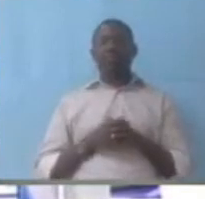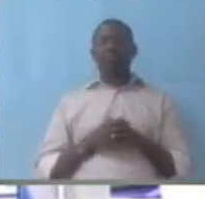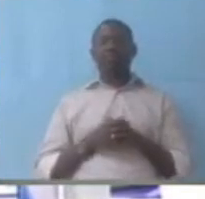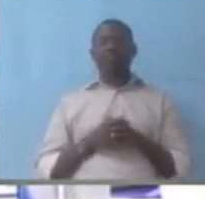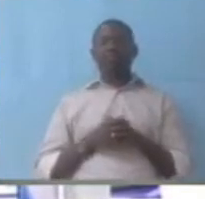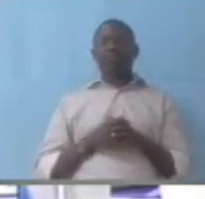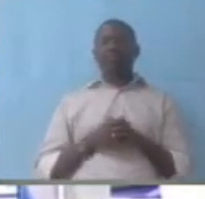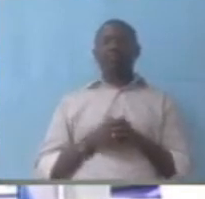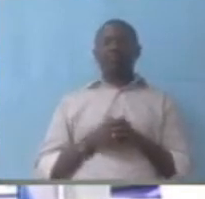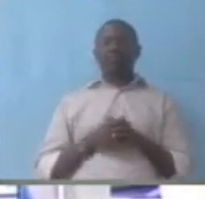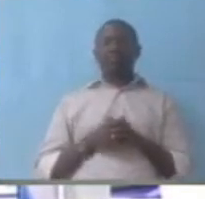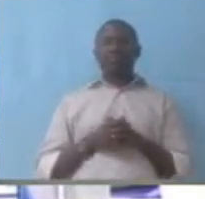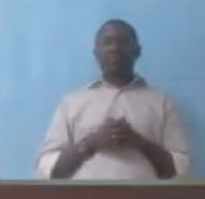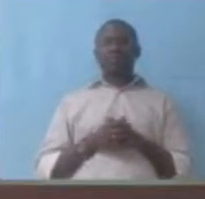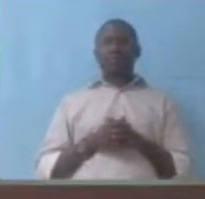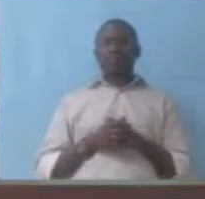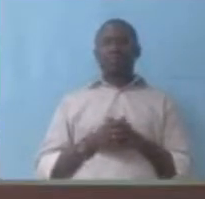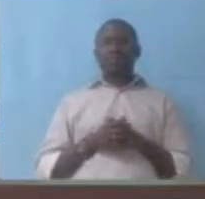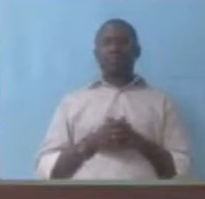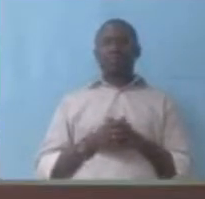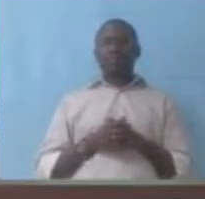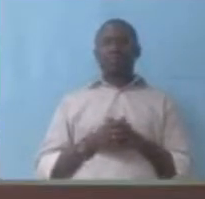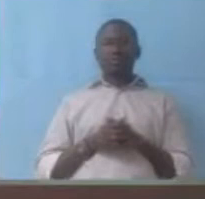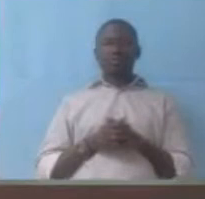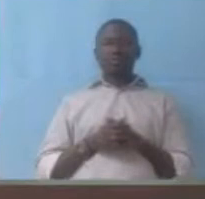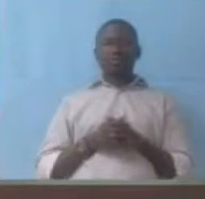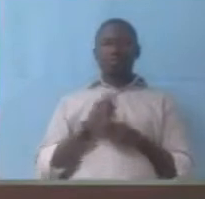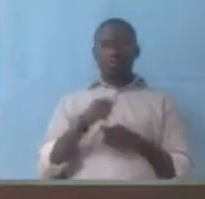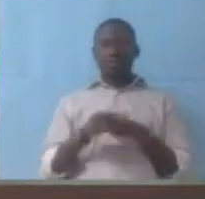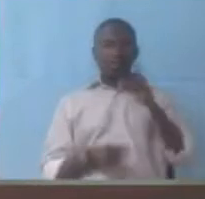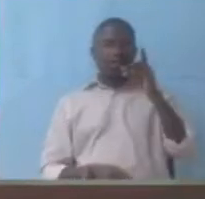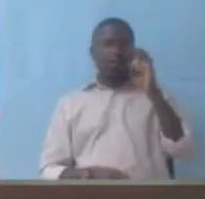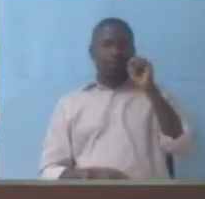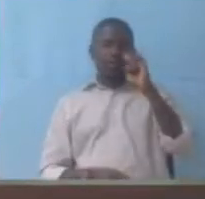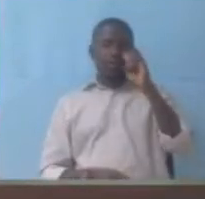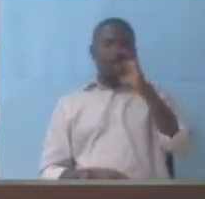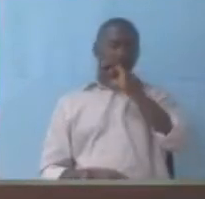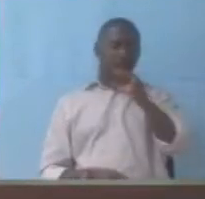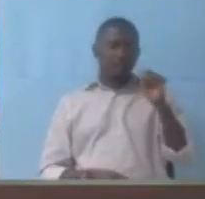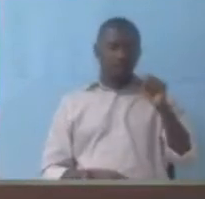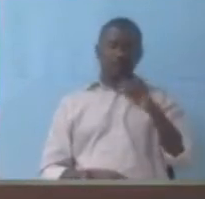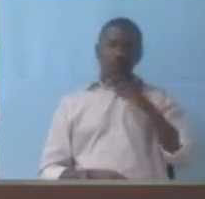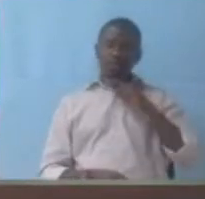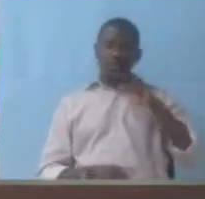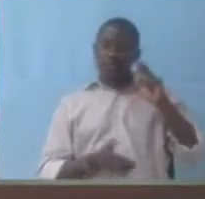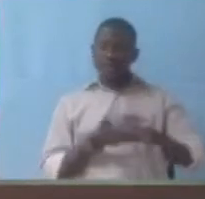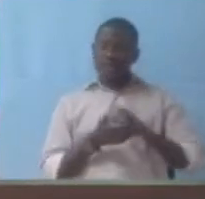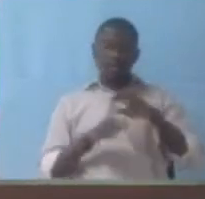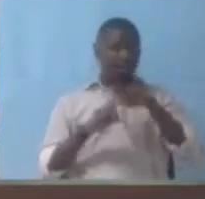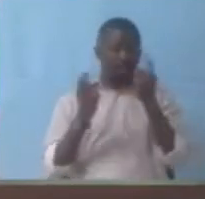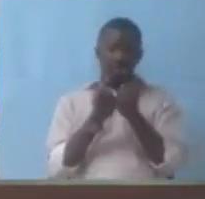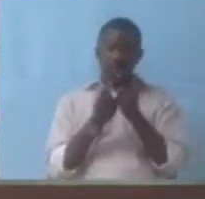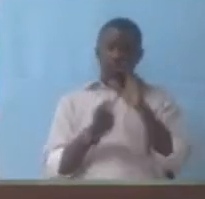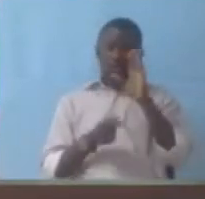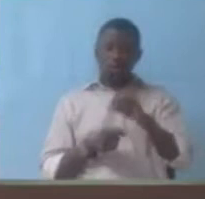bulu purise jiberke. Ya woku nyin teme ya jibi. The decrees did not validate anything done by